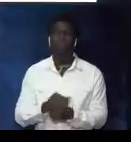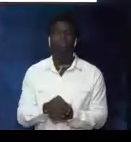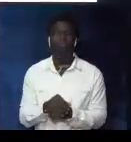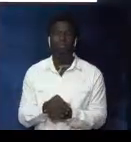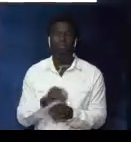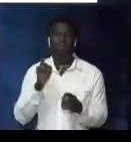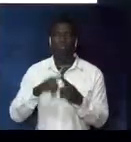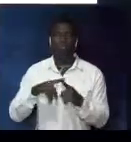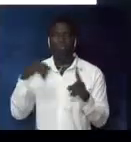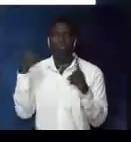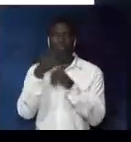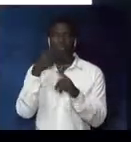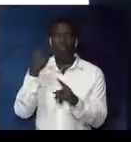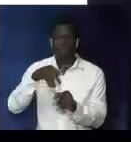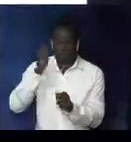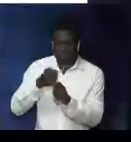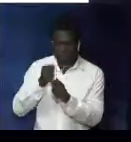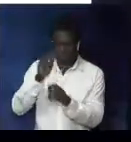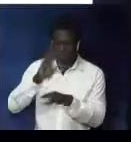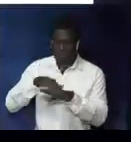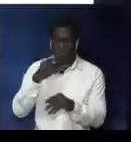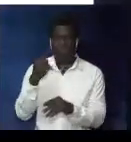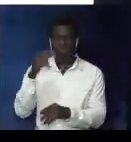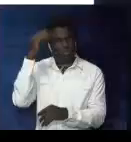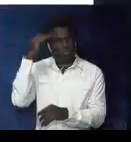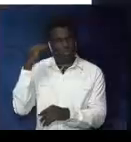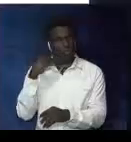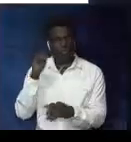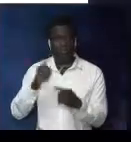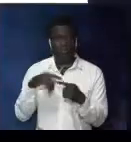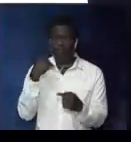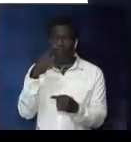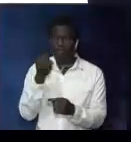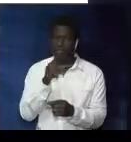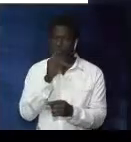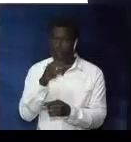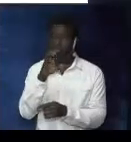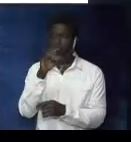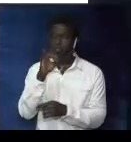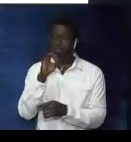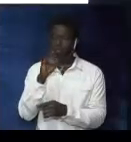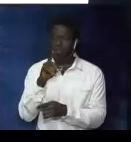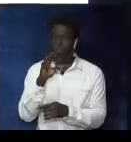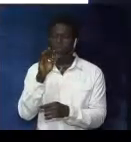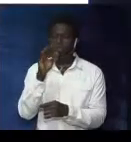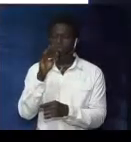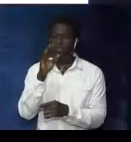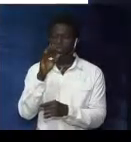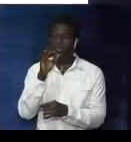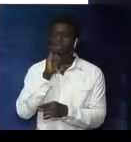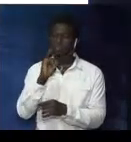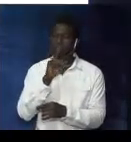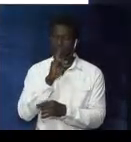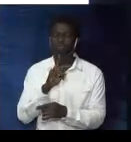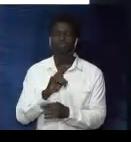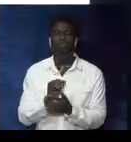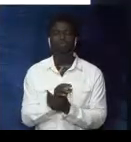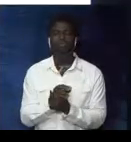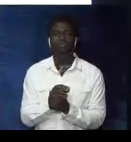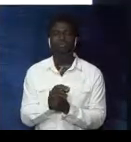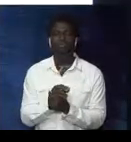To hit the nail on the head, that is to say the truth. COVID-19 is real.